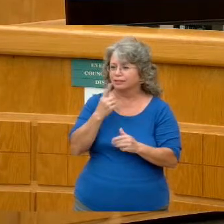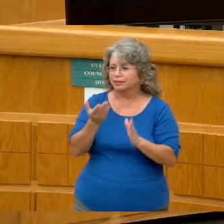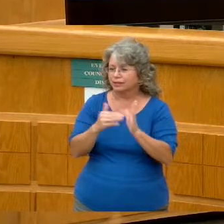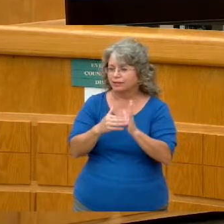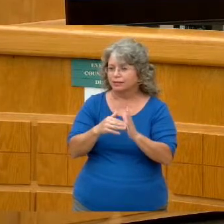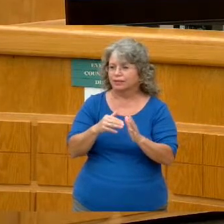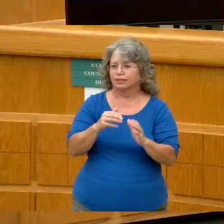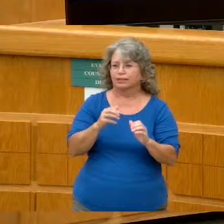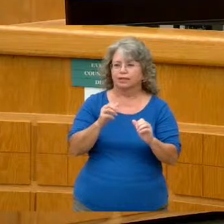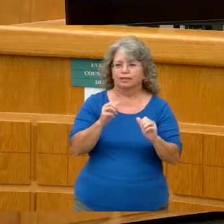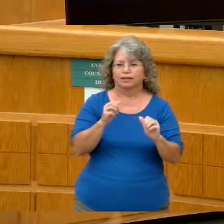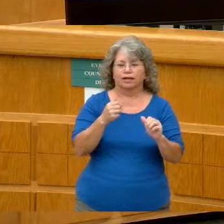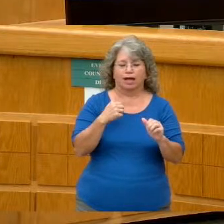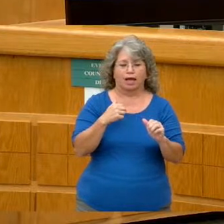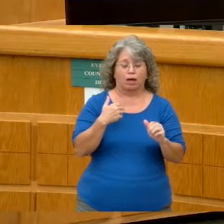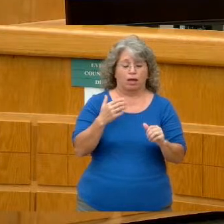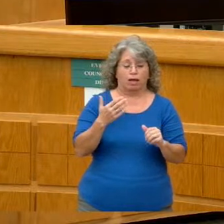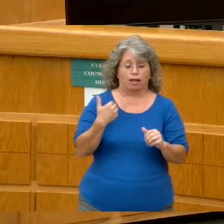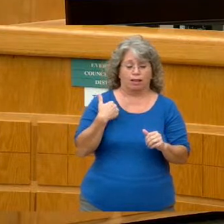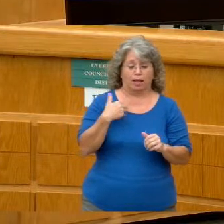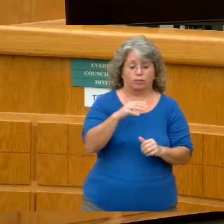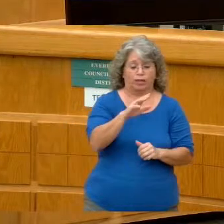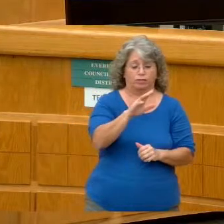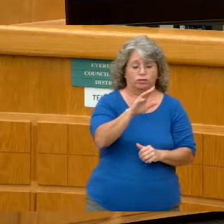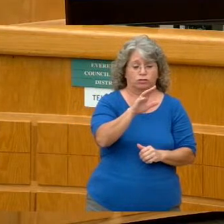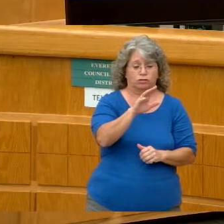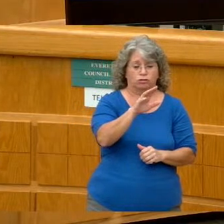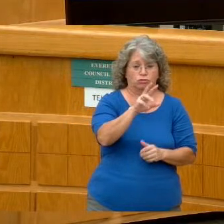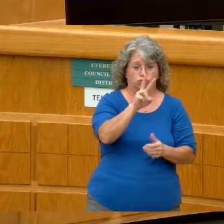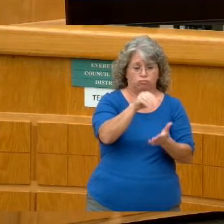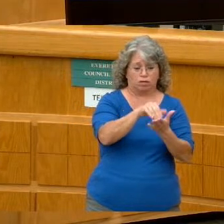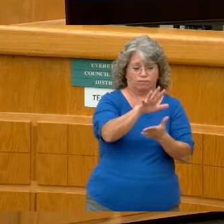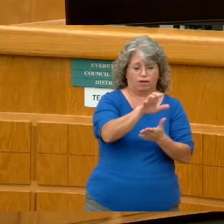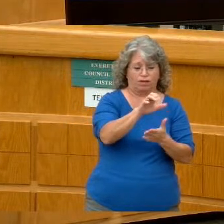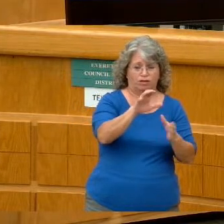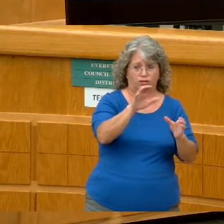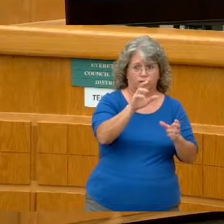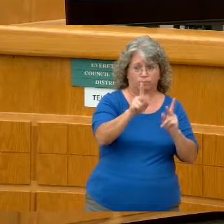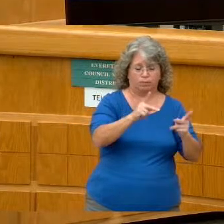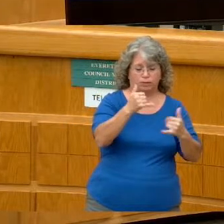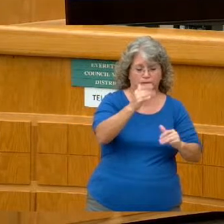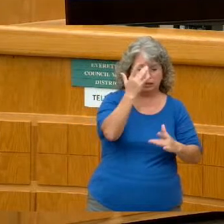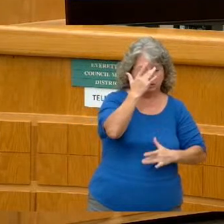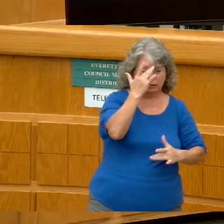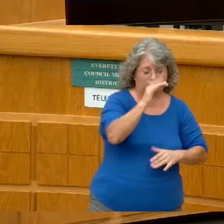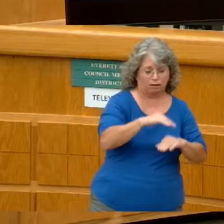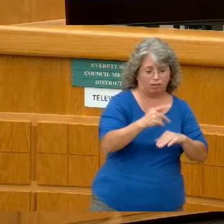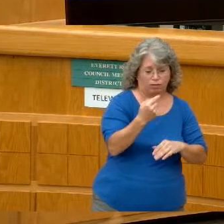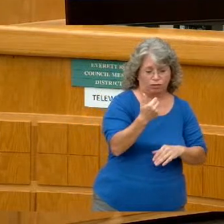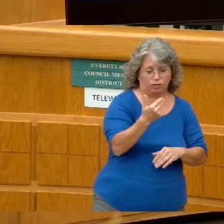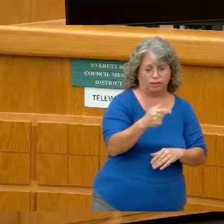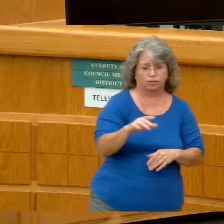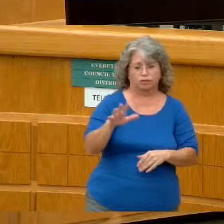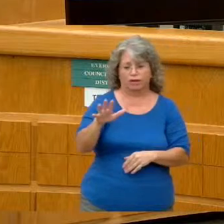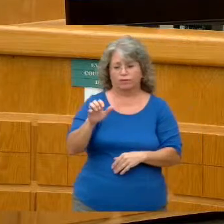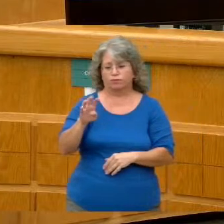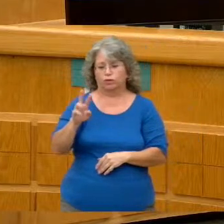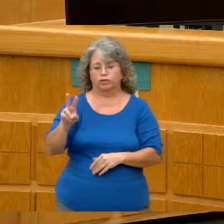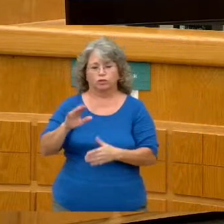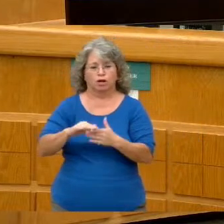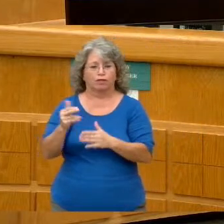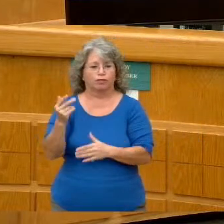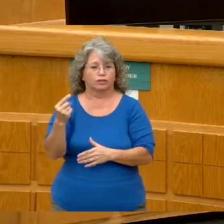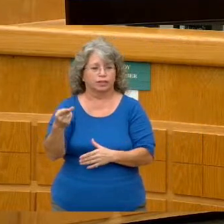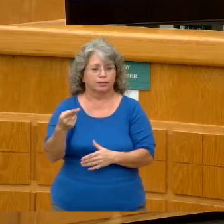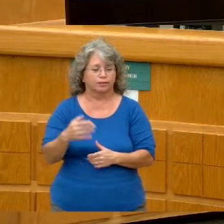Yeah, can you repeat the numbers? How did we go from 2,500 active cases on the 13th to 542